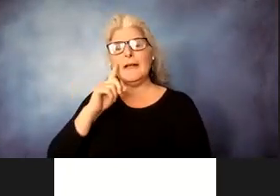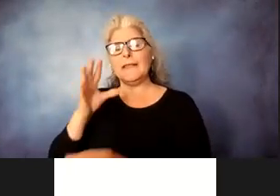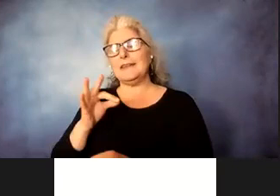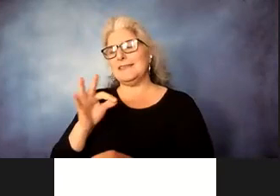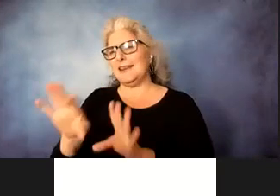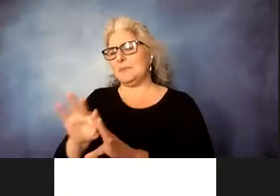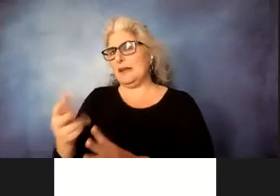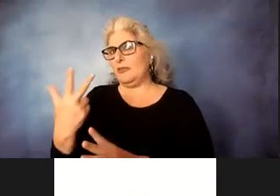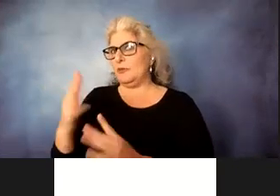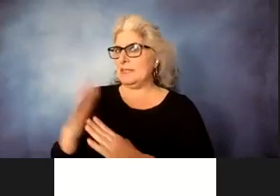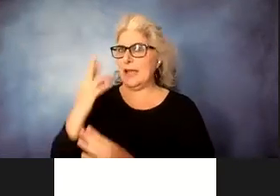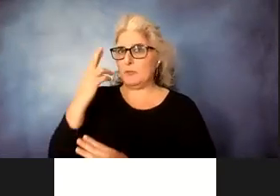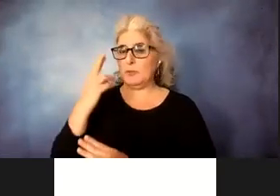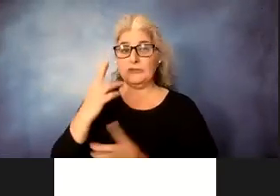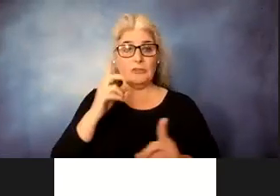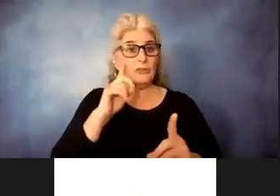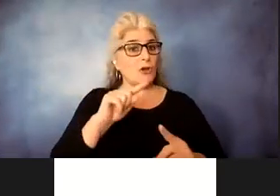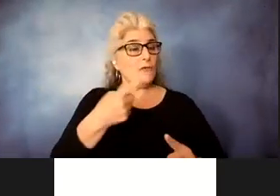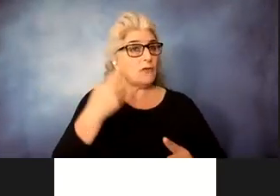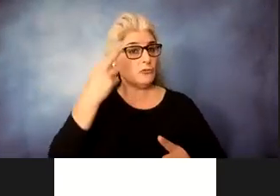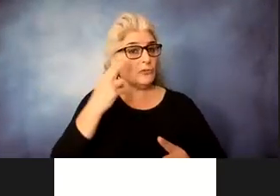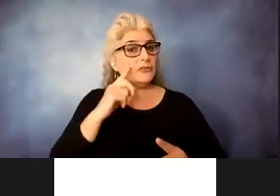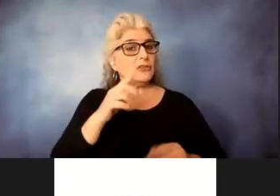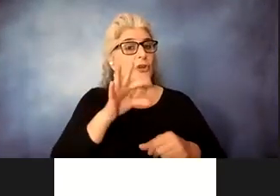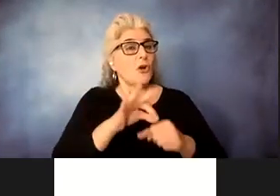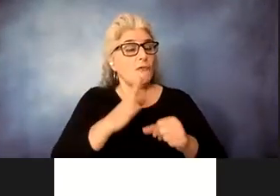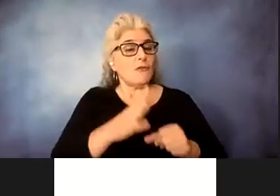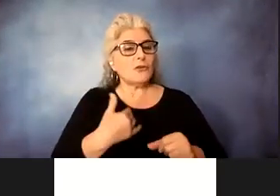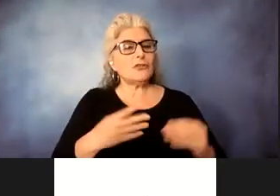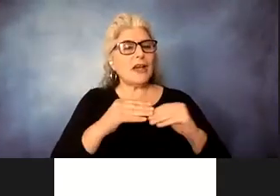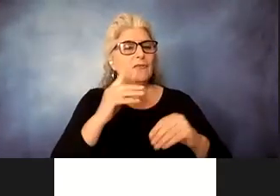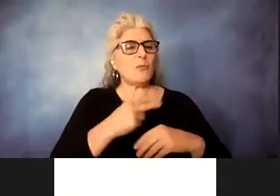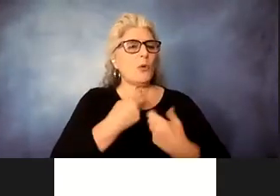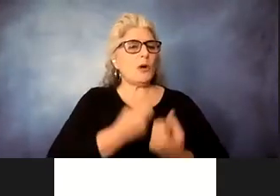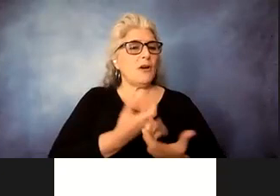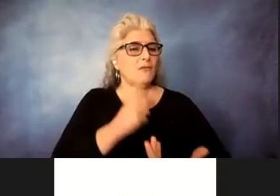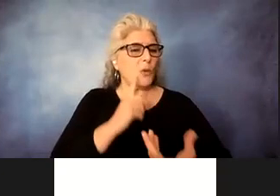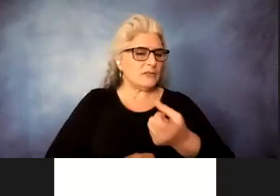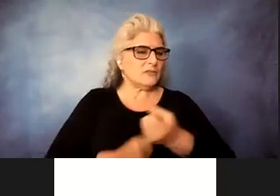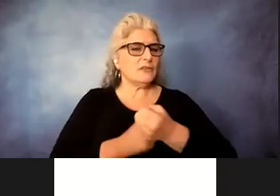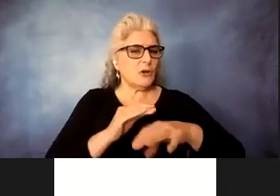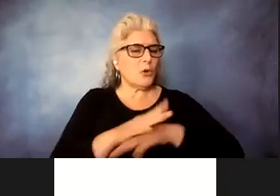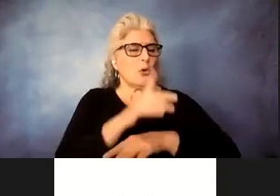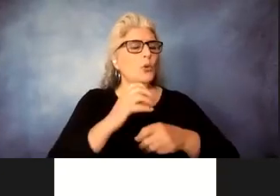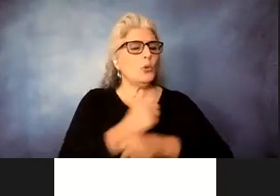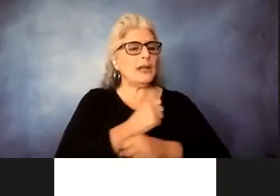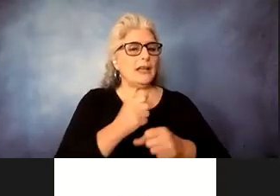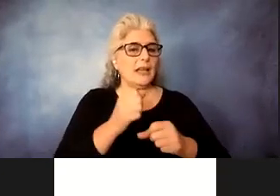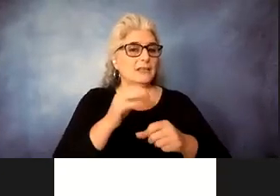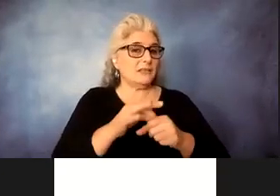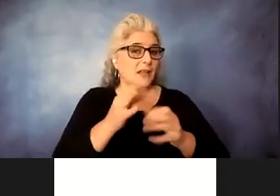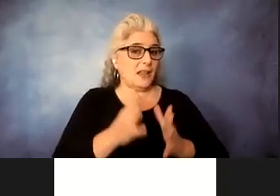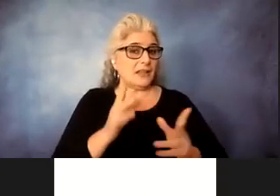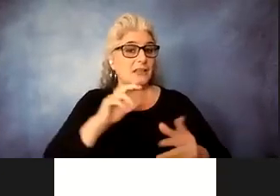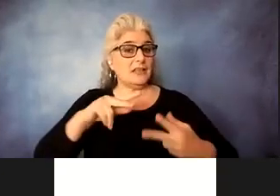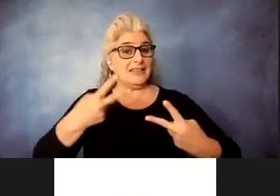1, voters have more say in who gets elected. Number 2, candidates are more likely to appeal to a wider audience. And